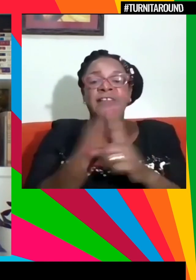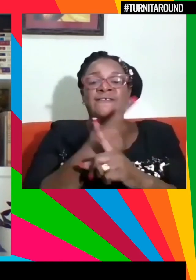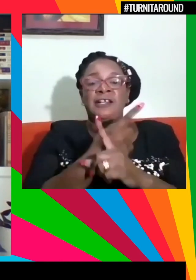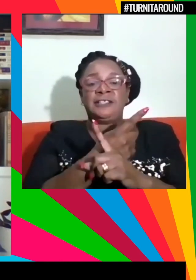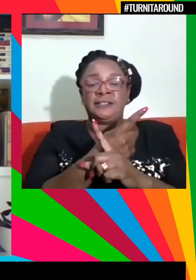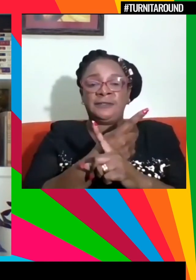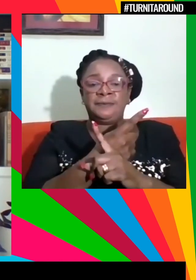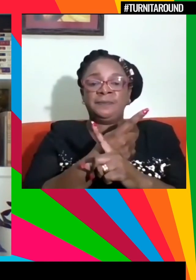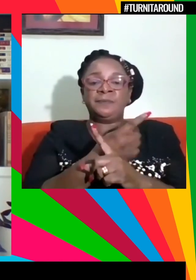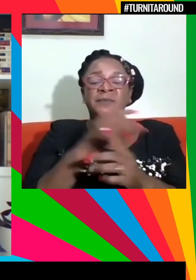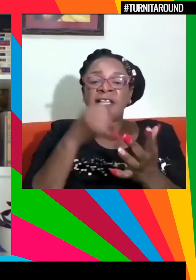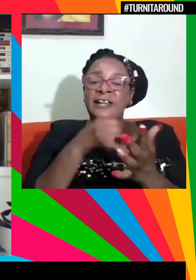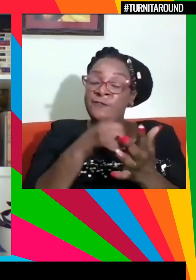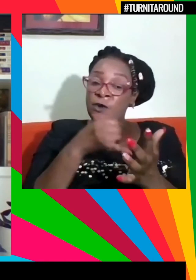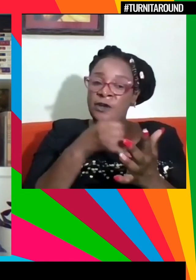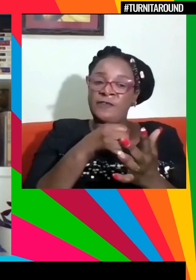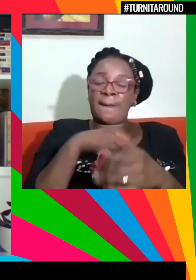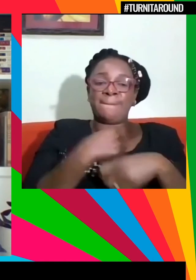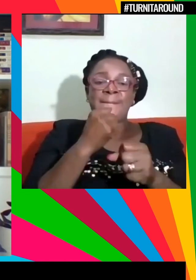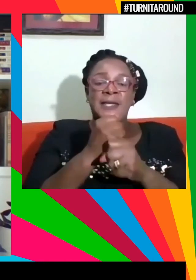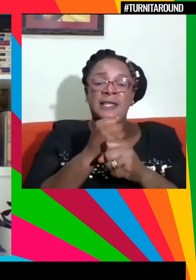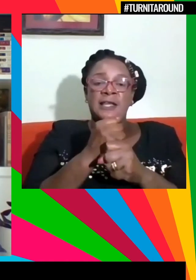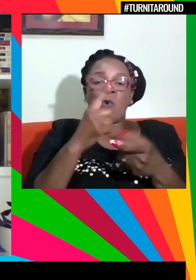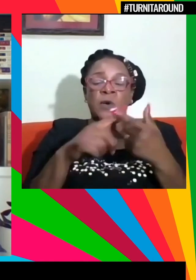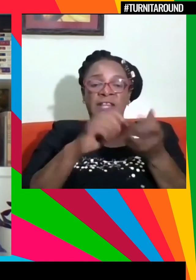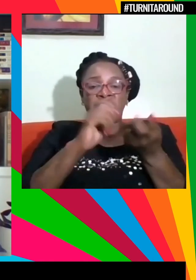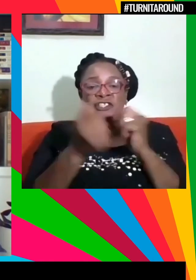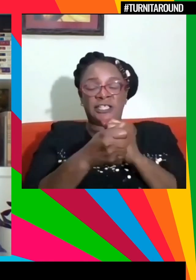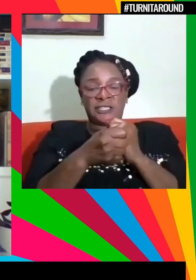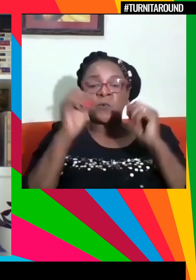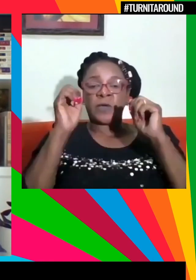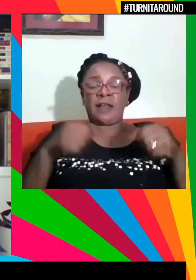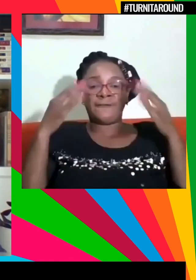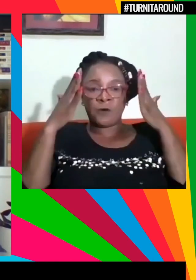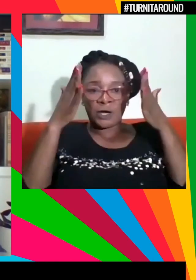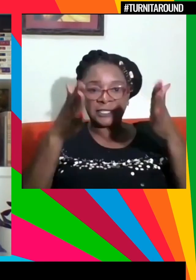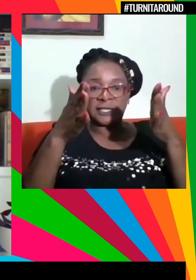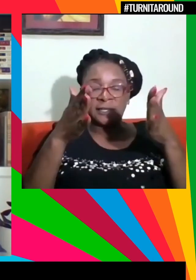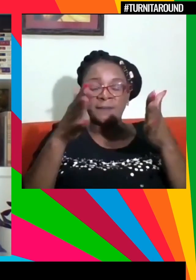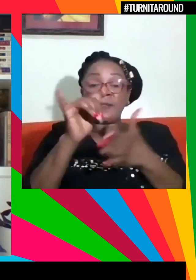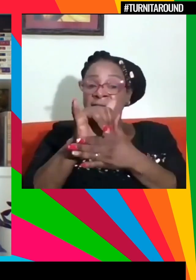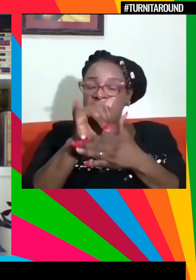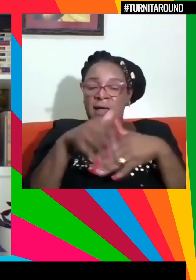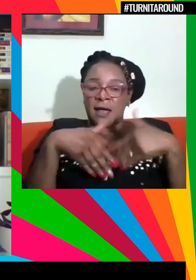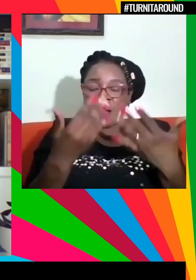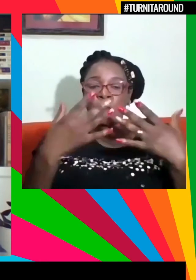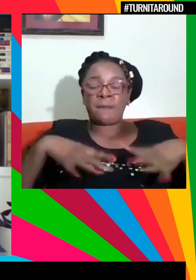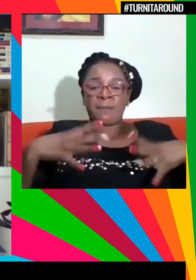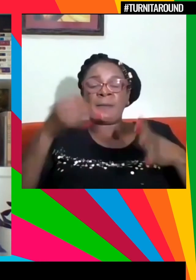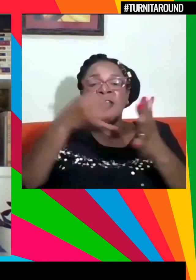folks involved. And that happens across the board, no matter what kind of change you're trying to make. So really focusing on that culture change and how to get people on board is